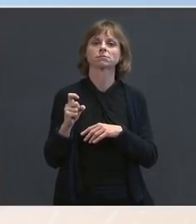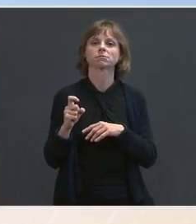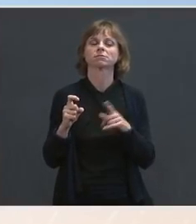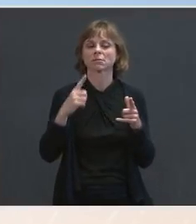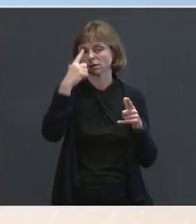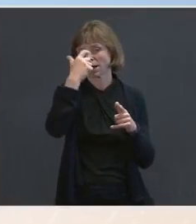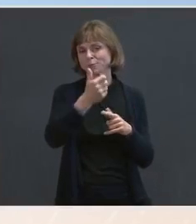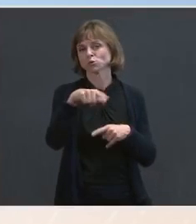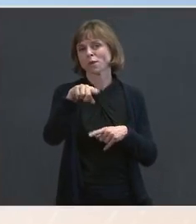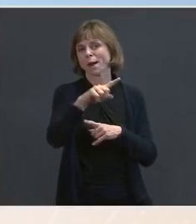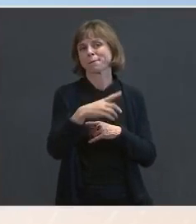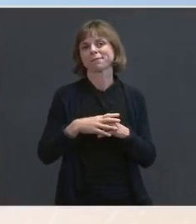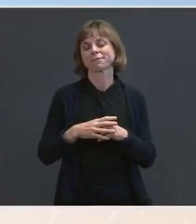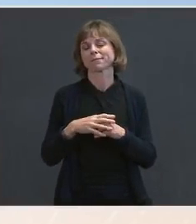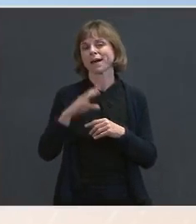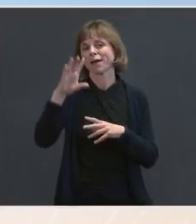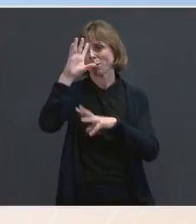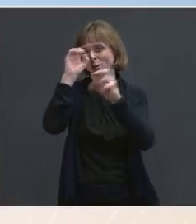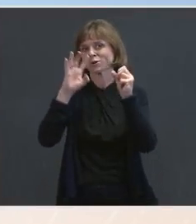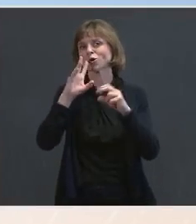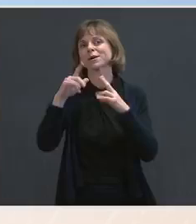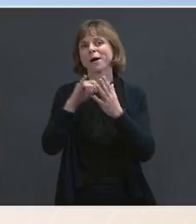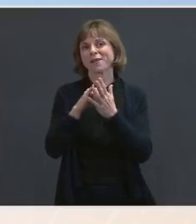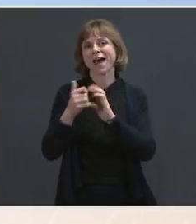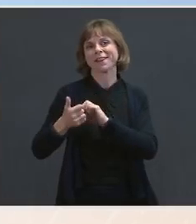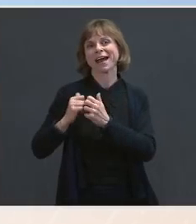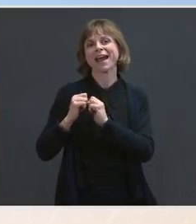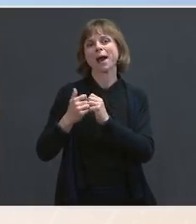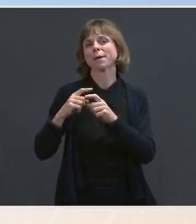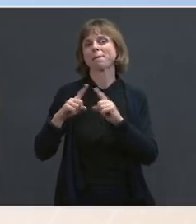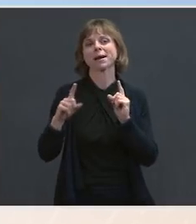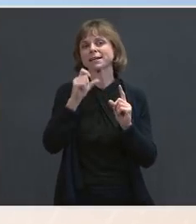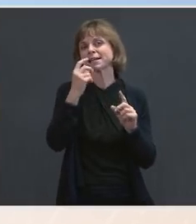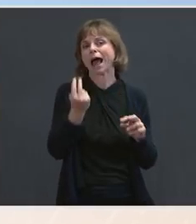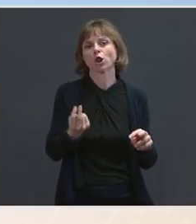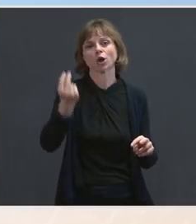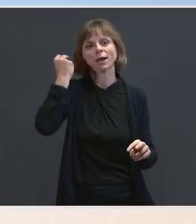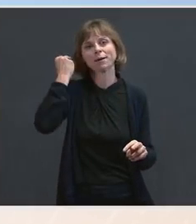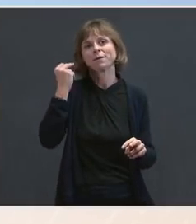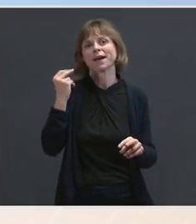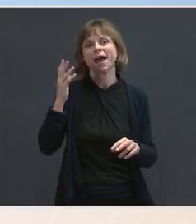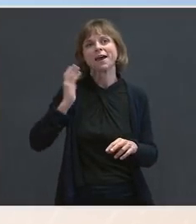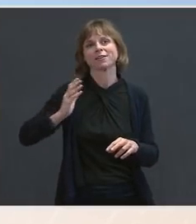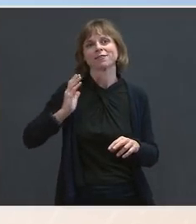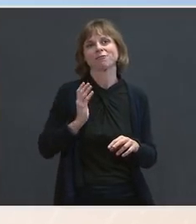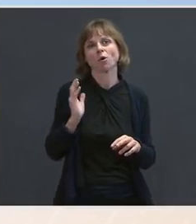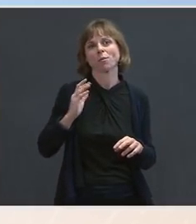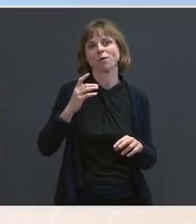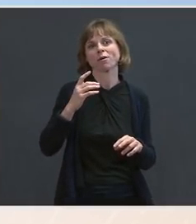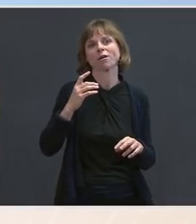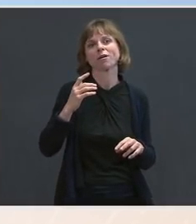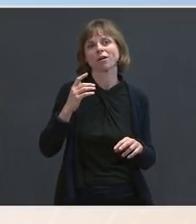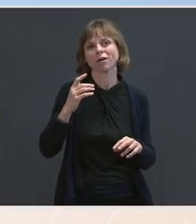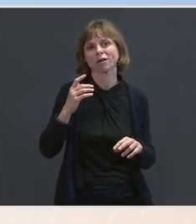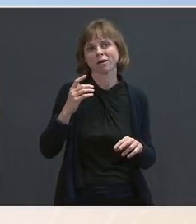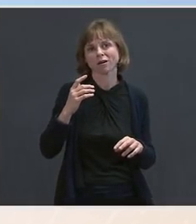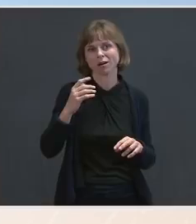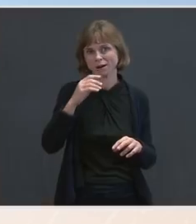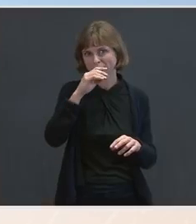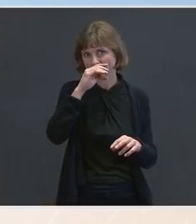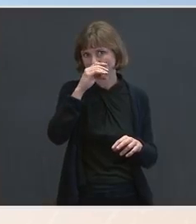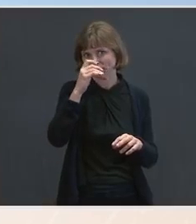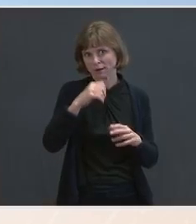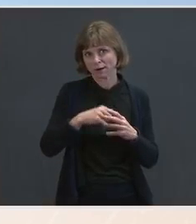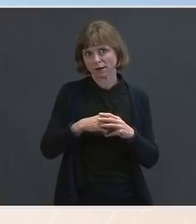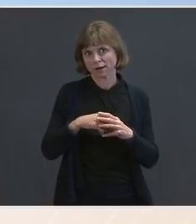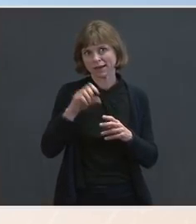on the campaign trail, but his focus at this point is not looking backward at the former guy, as he has called him in the past. But yesterday, the Treasury and